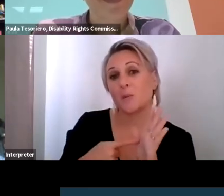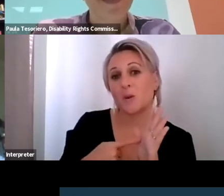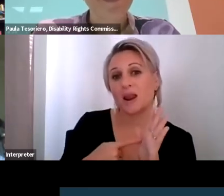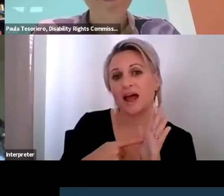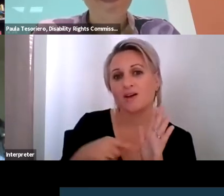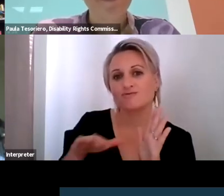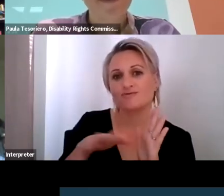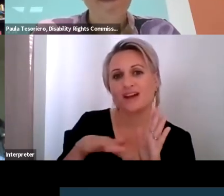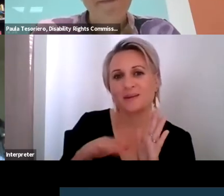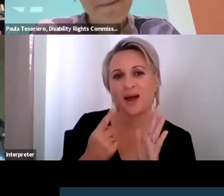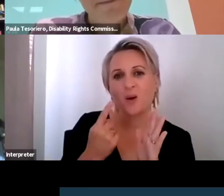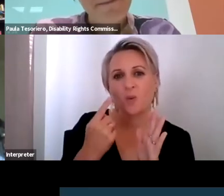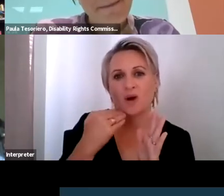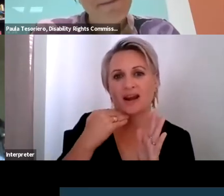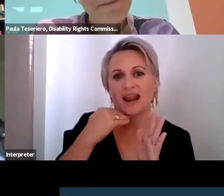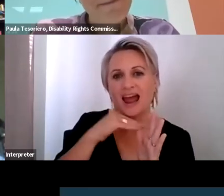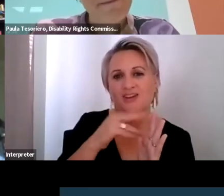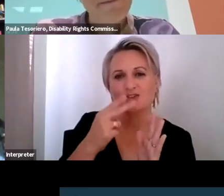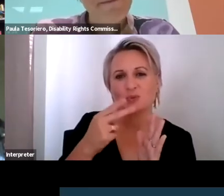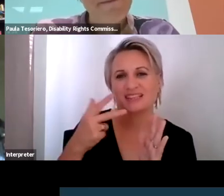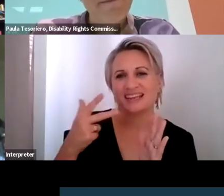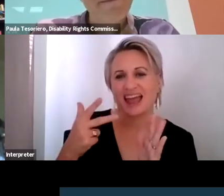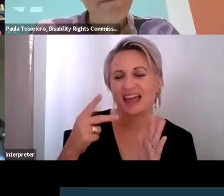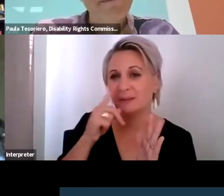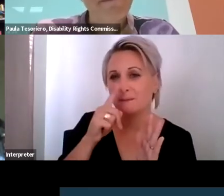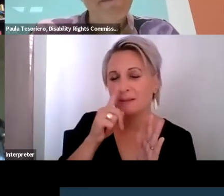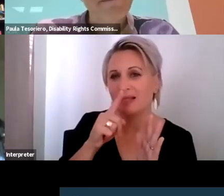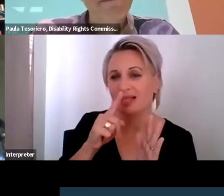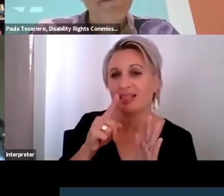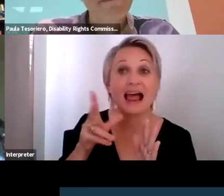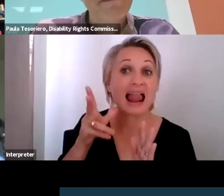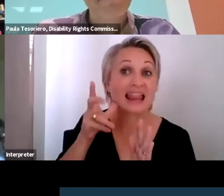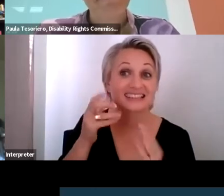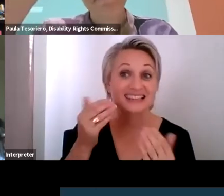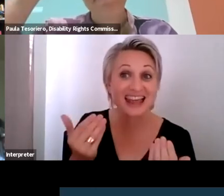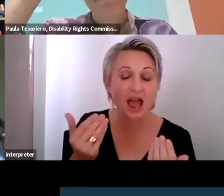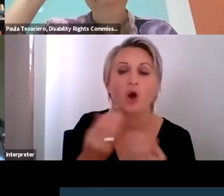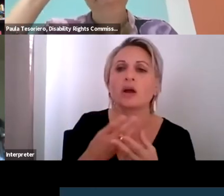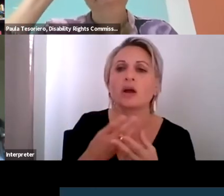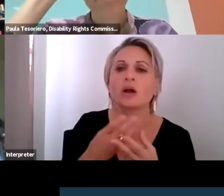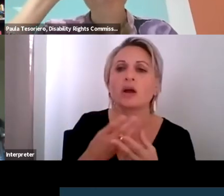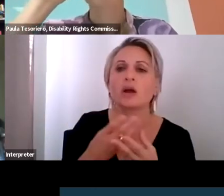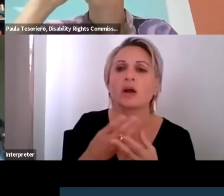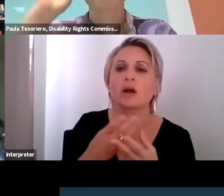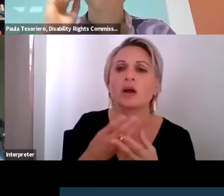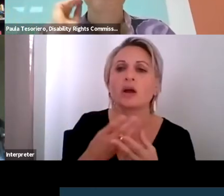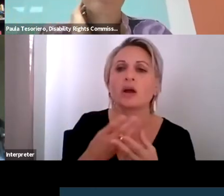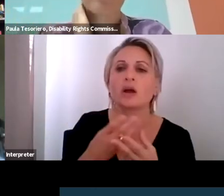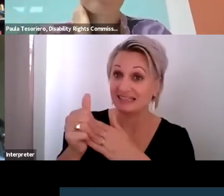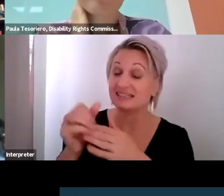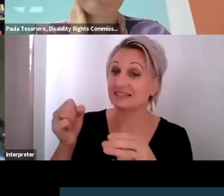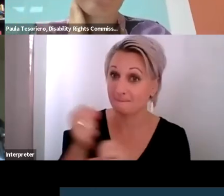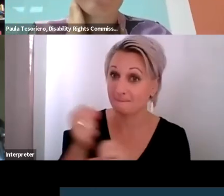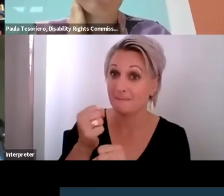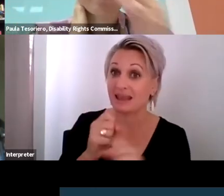now, and a number of those will be leaders in employment, making employment decisions, and I